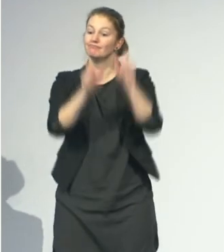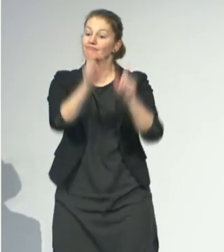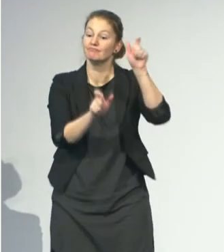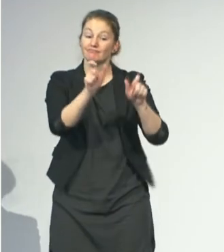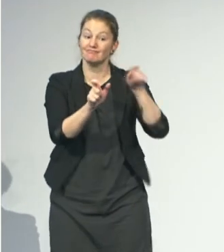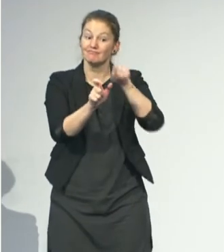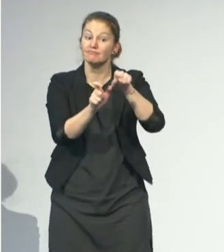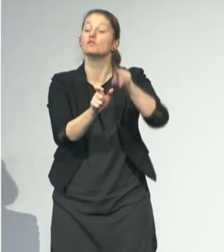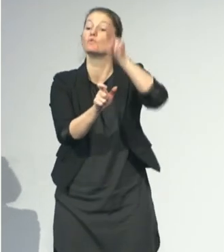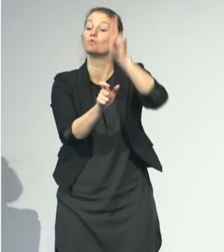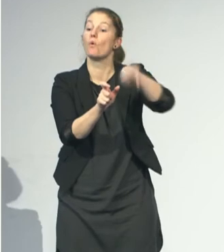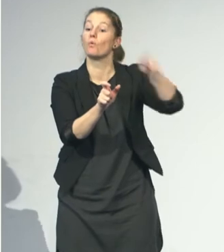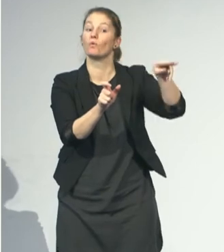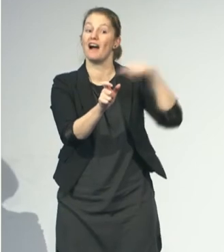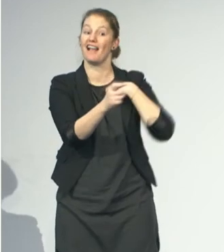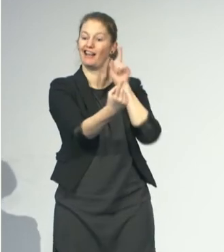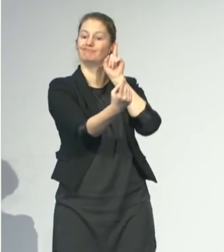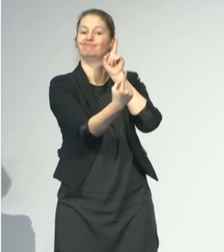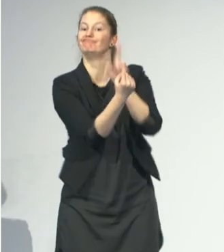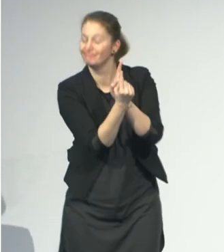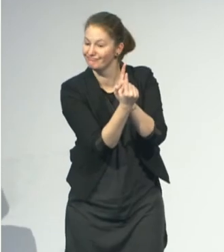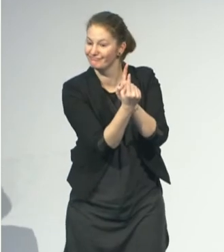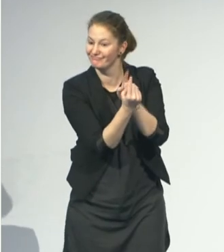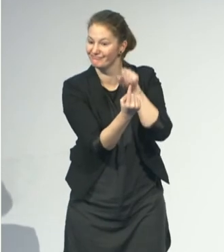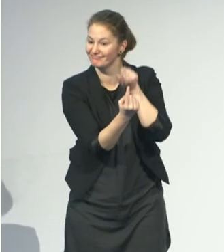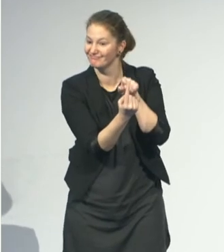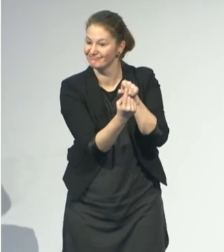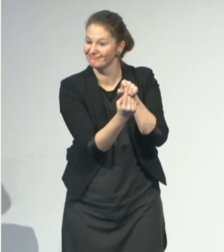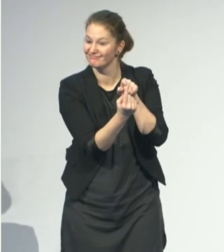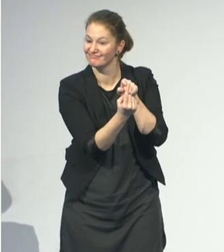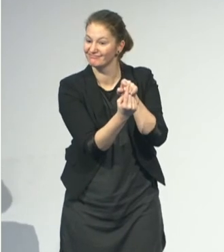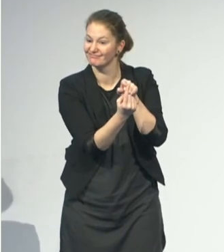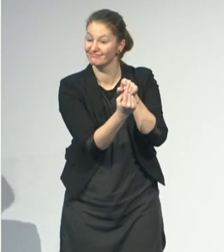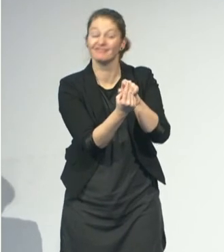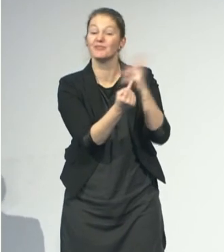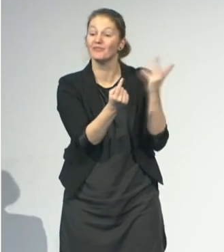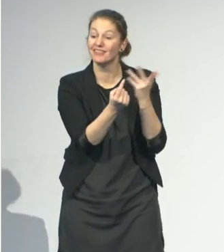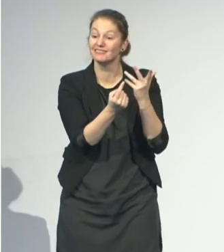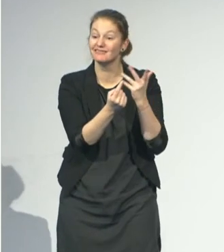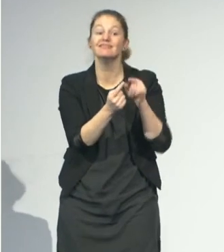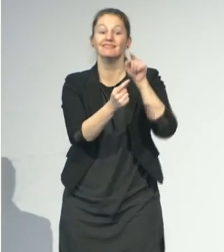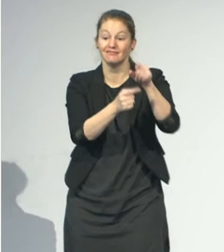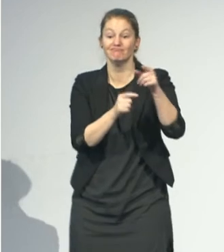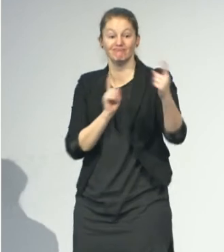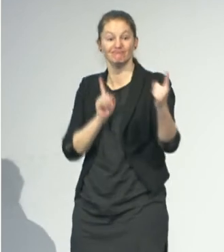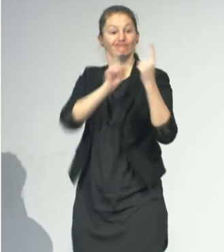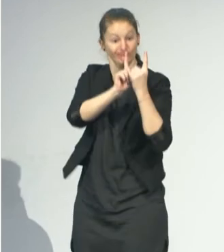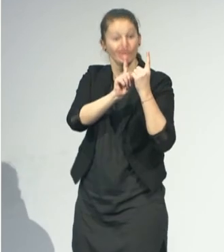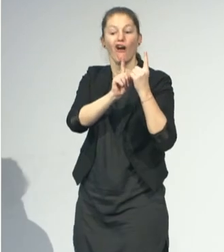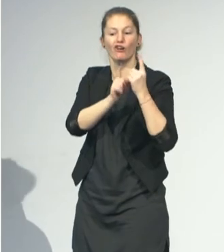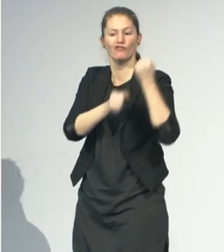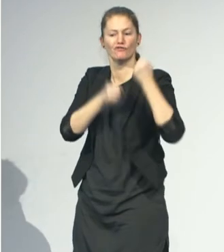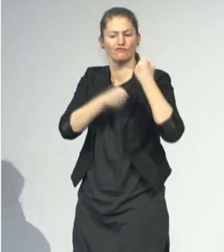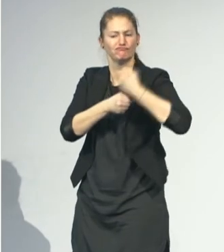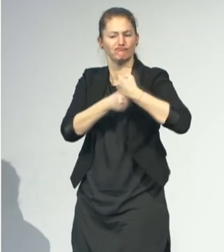with them, setting up some microboards within their organization for people with developmental disabilities.